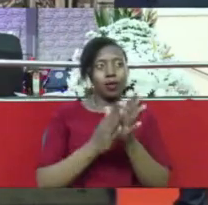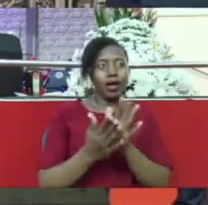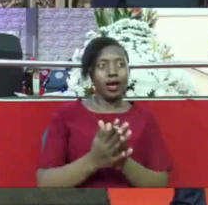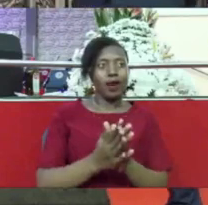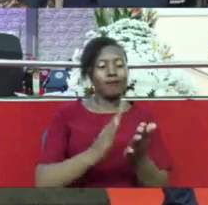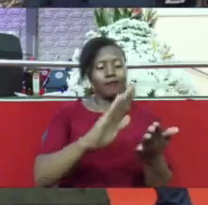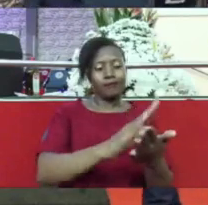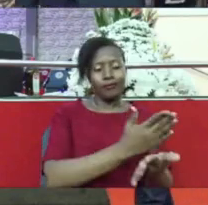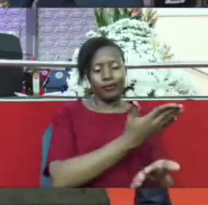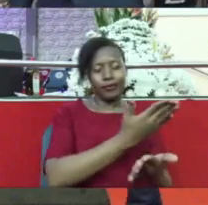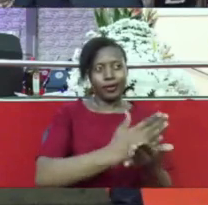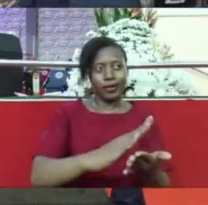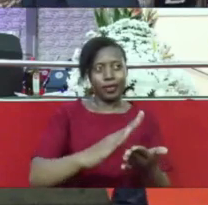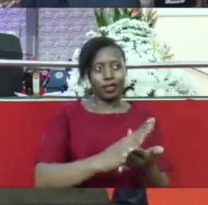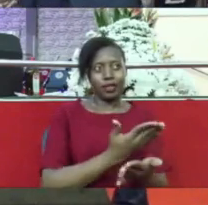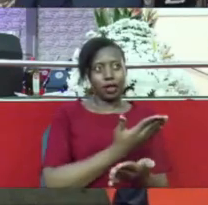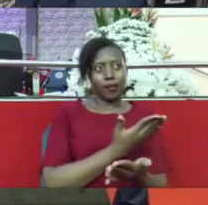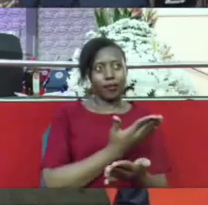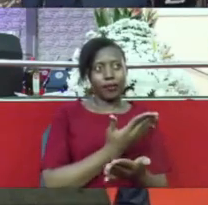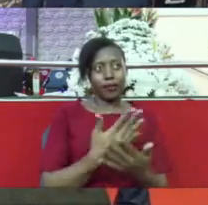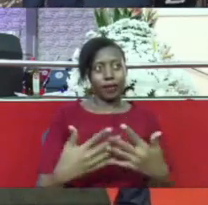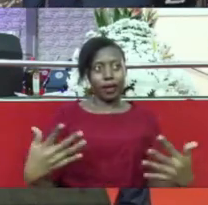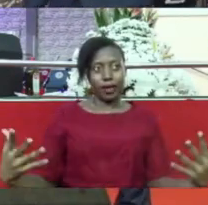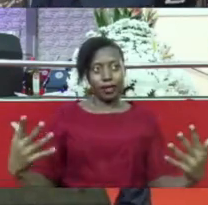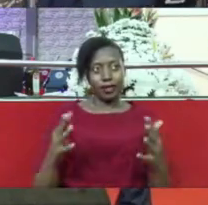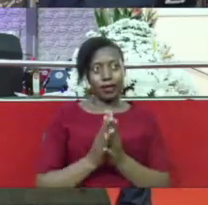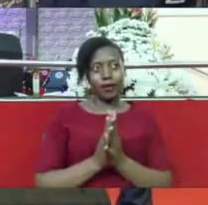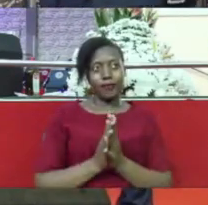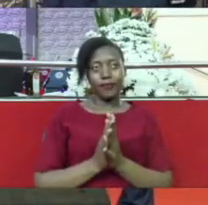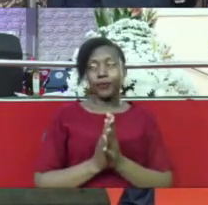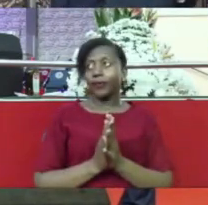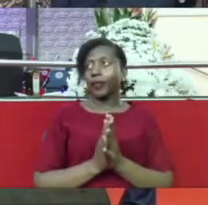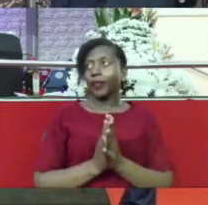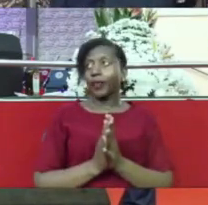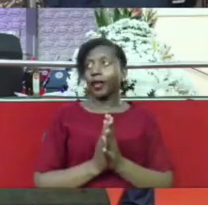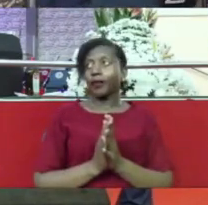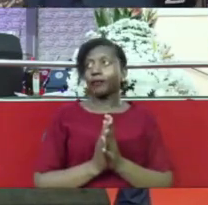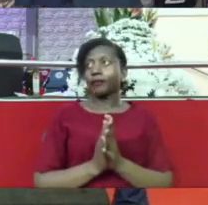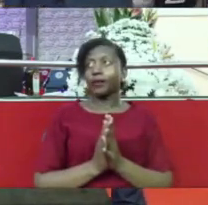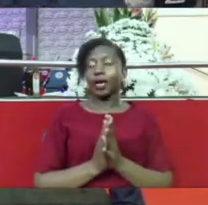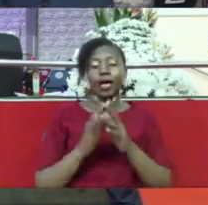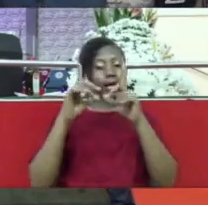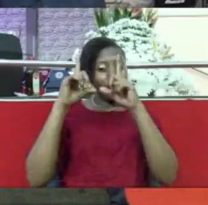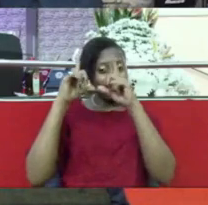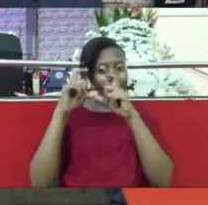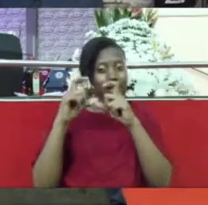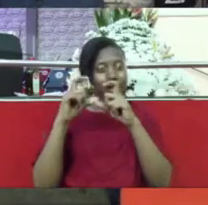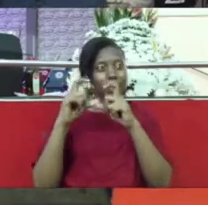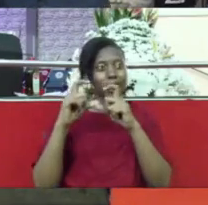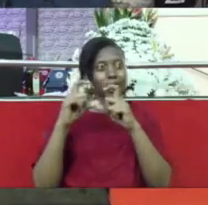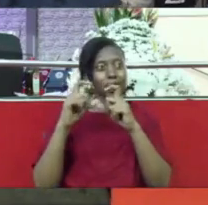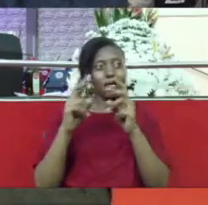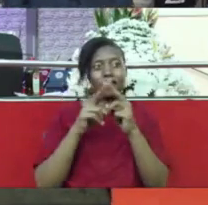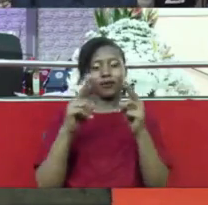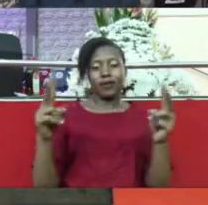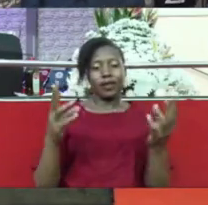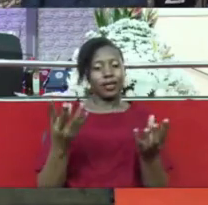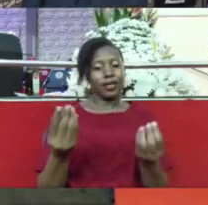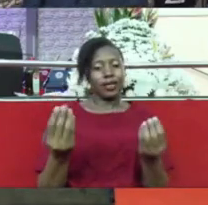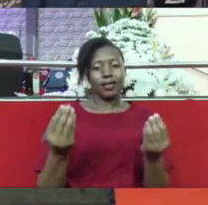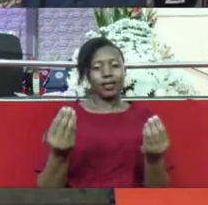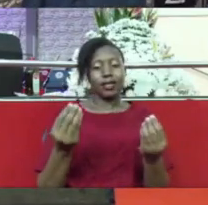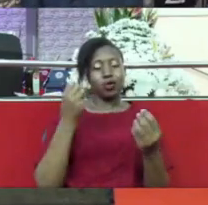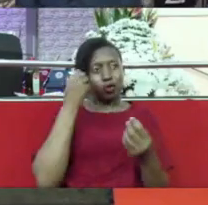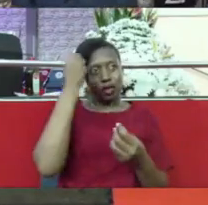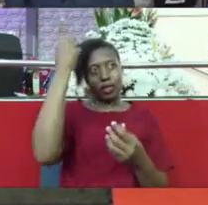silaha. It could be maybe because a picture would speak more than 1,000 words. Can you please bring in a harrow